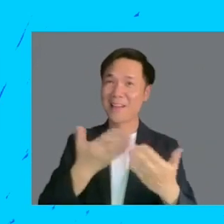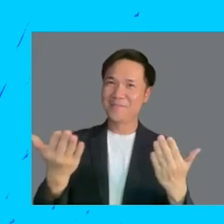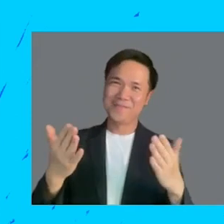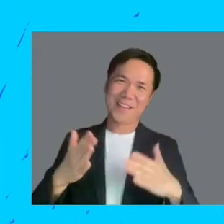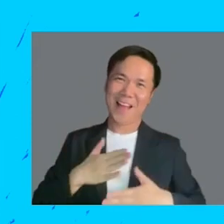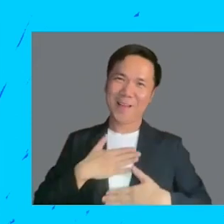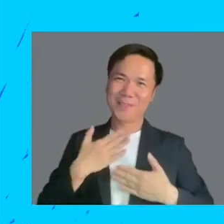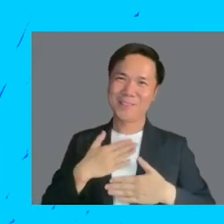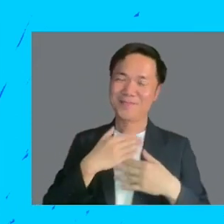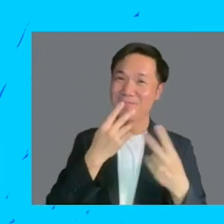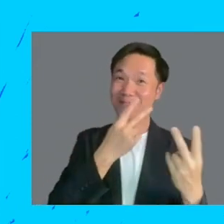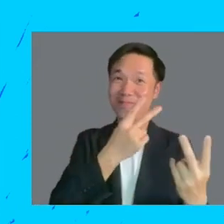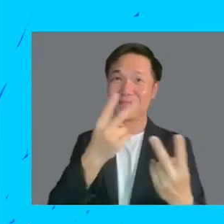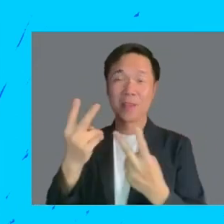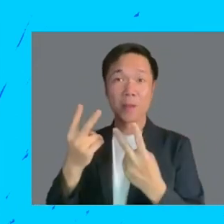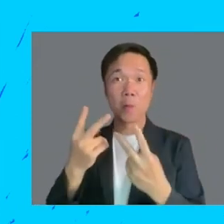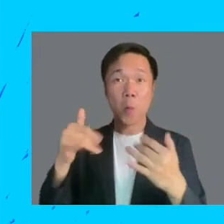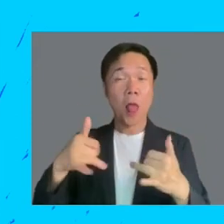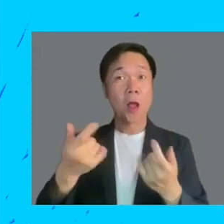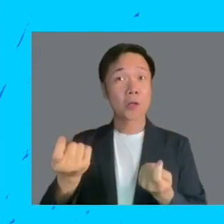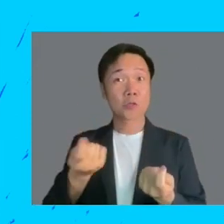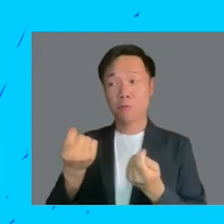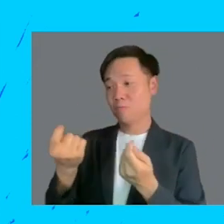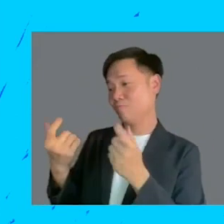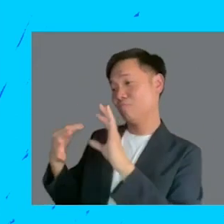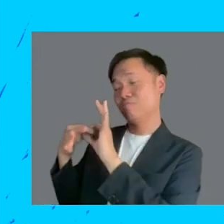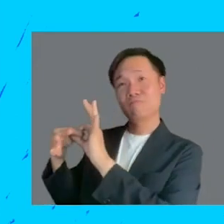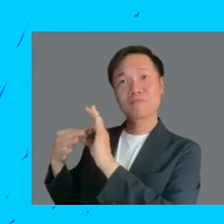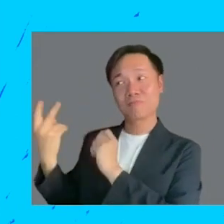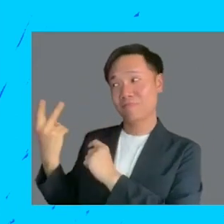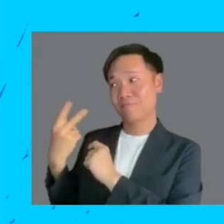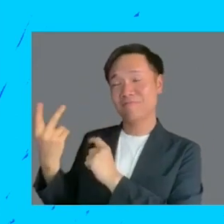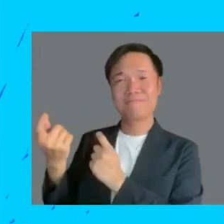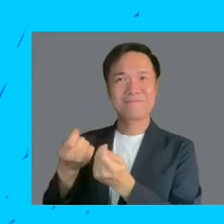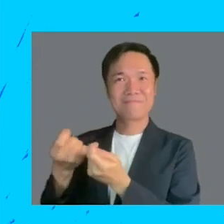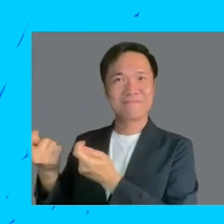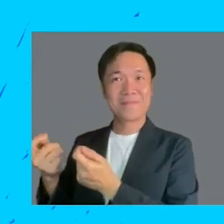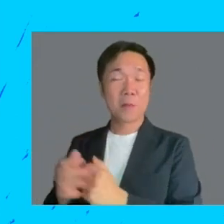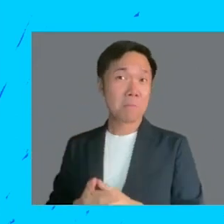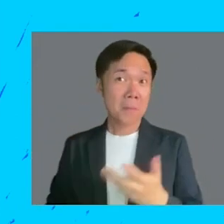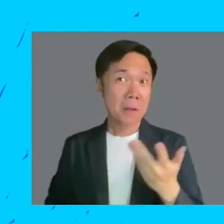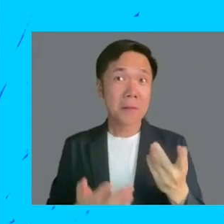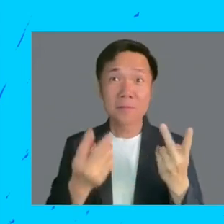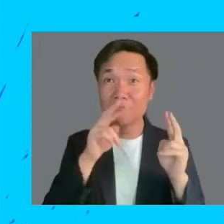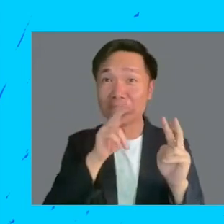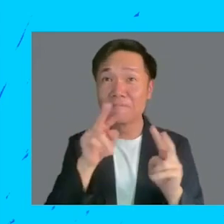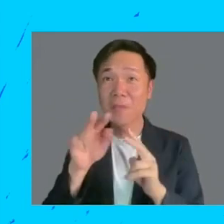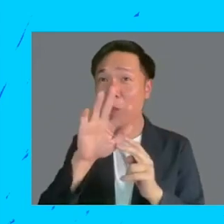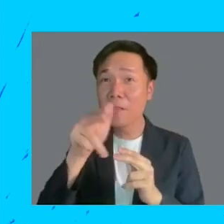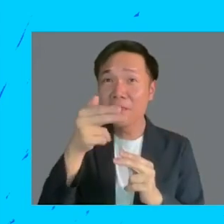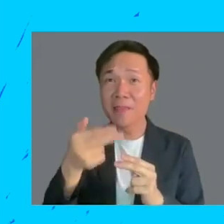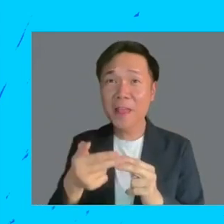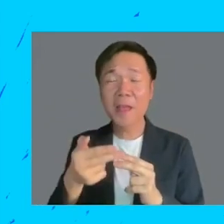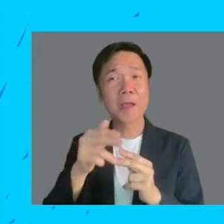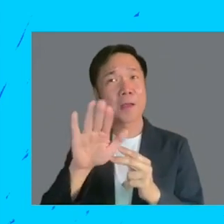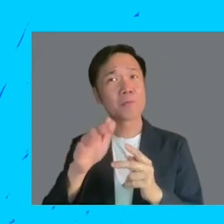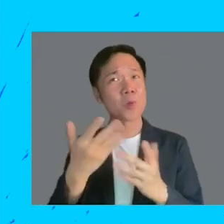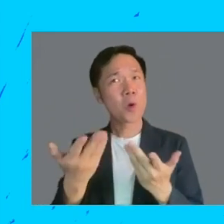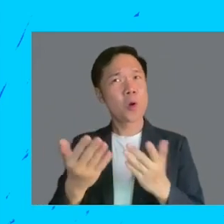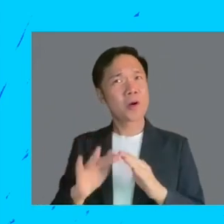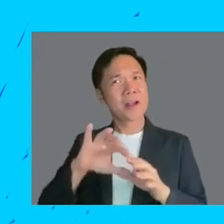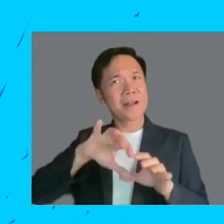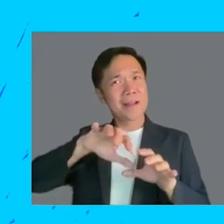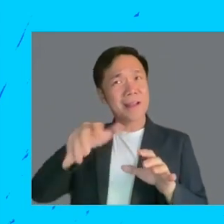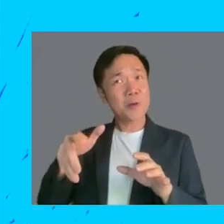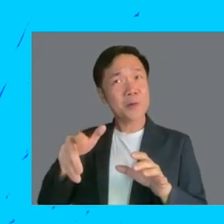I'm happy to be co-chairing this session with you. We would also like to get to know you, get to know your names and where you're joining us from.